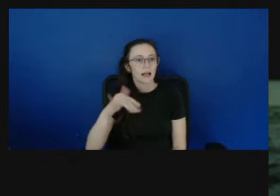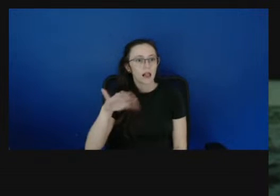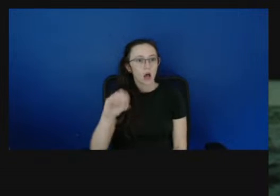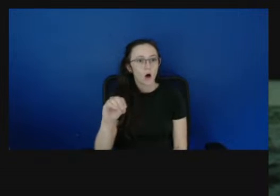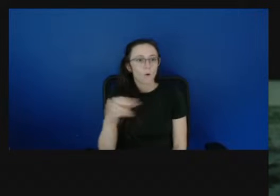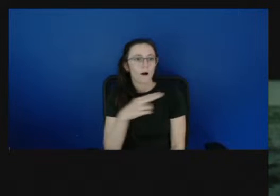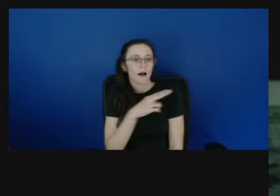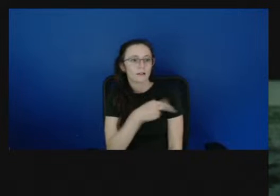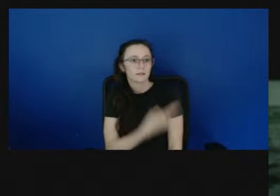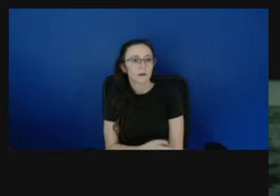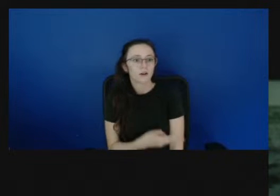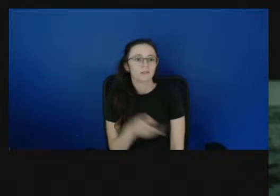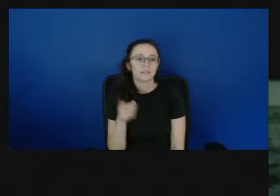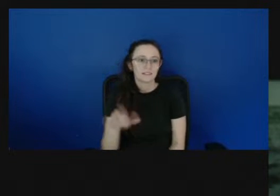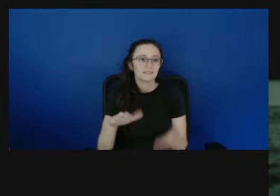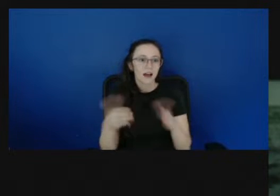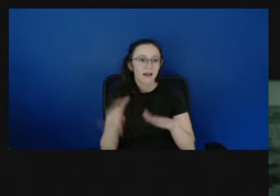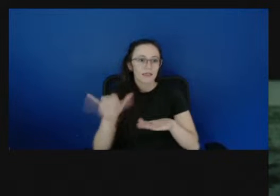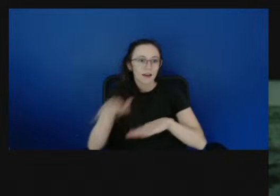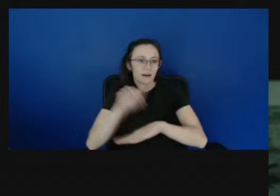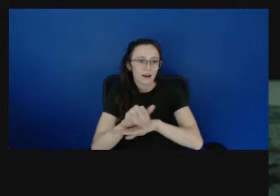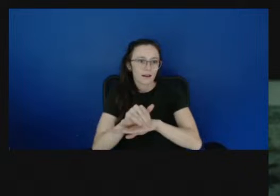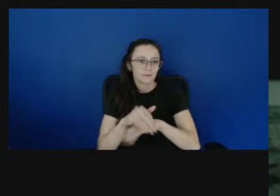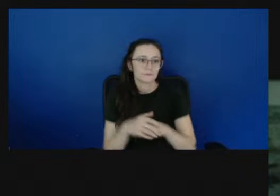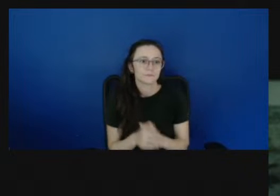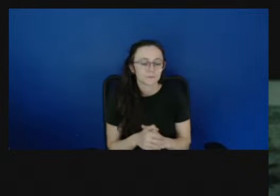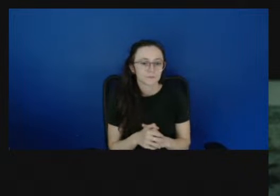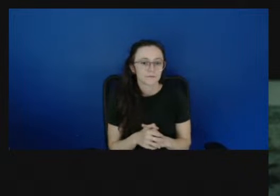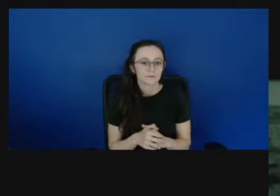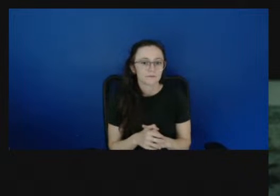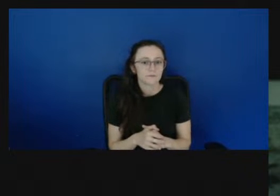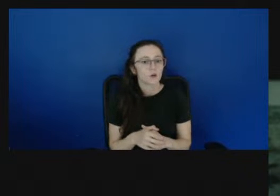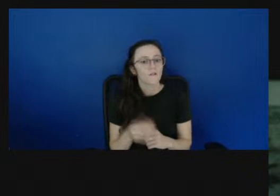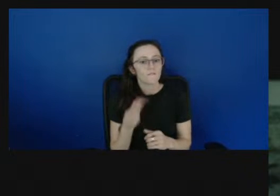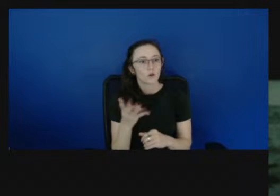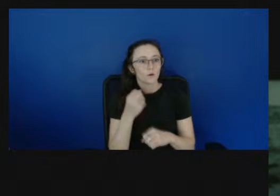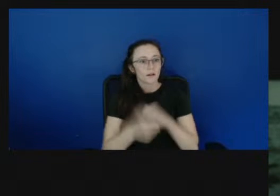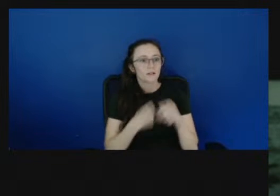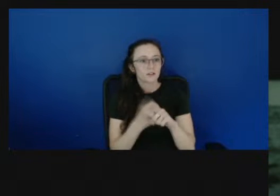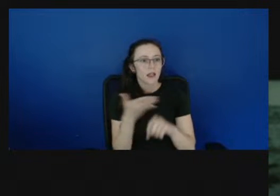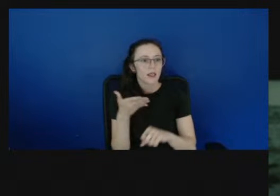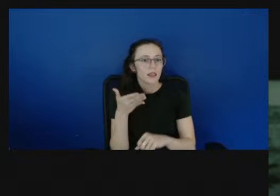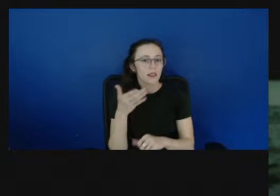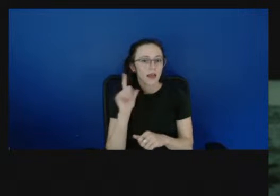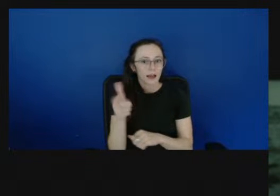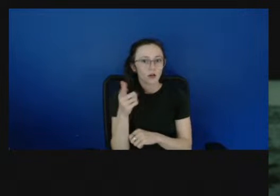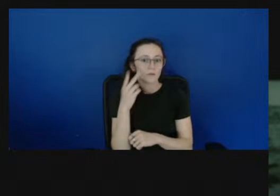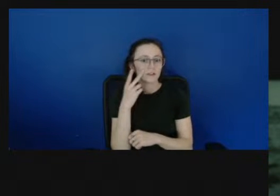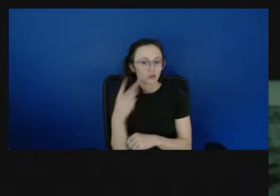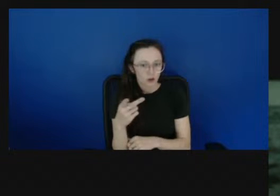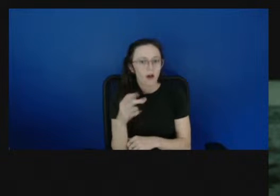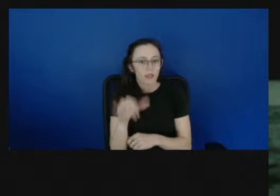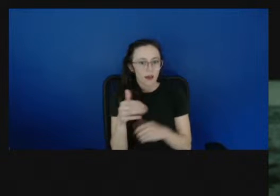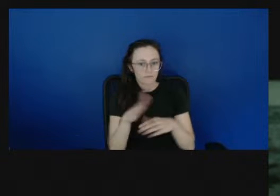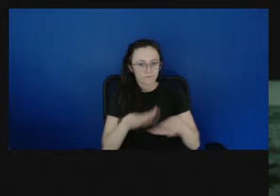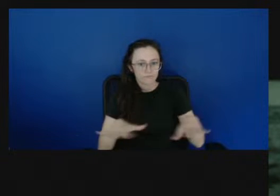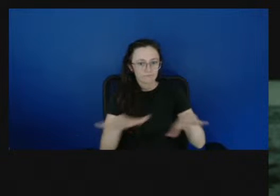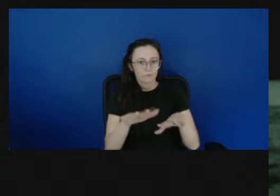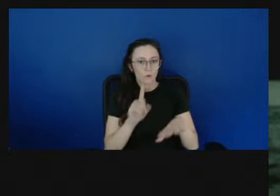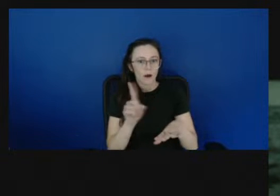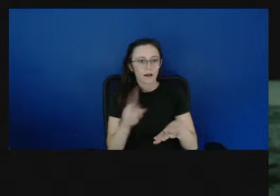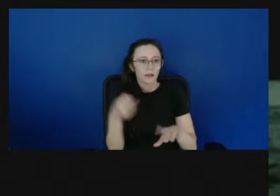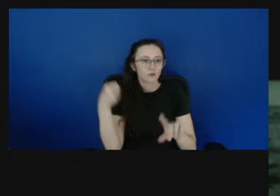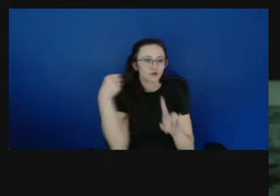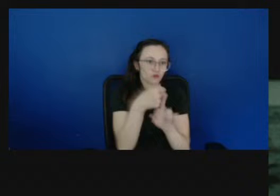and I and others went out to the area where Taylor was struck, and we found both the block that struck Taylor and the place where he